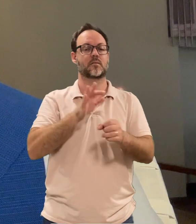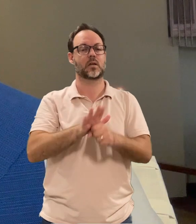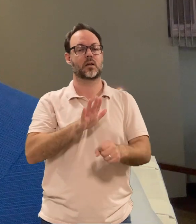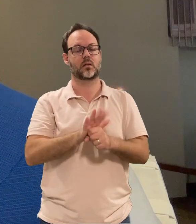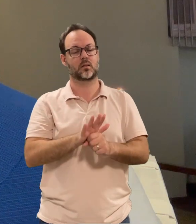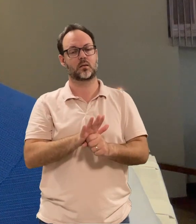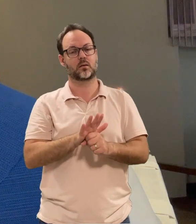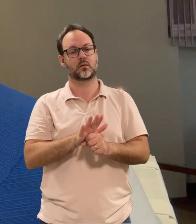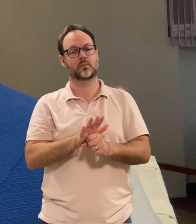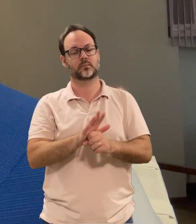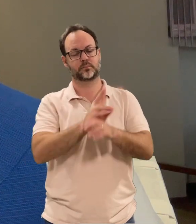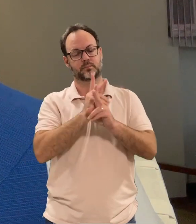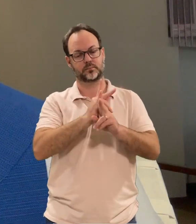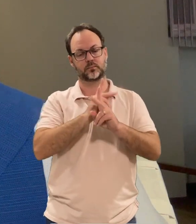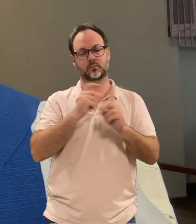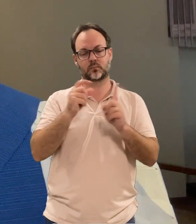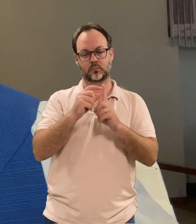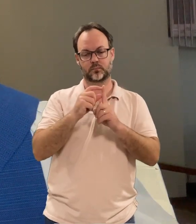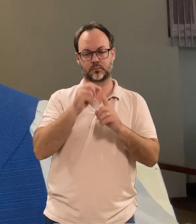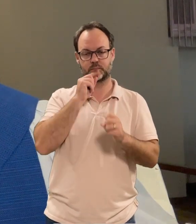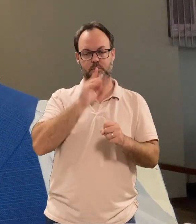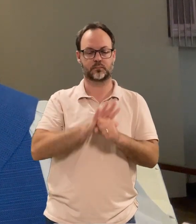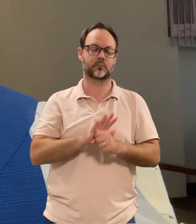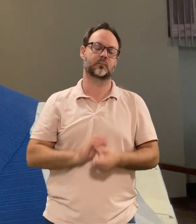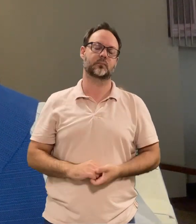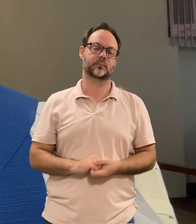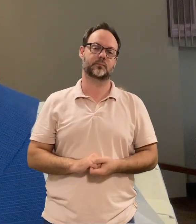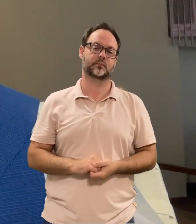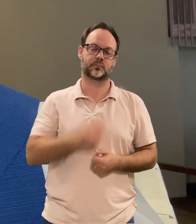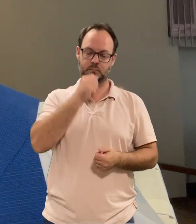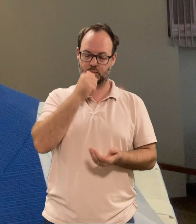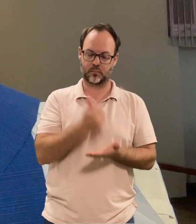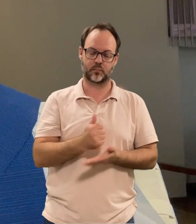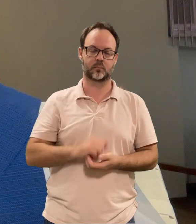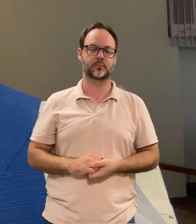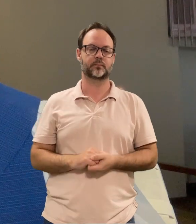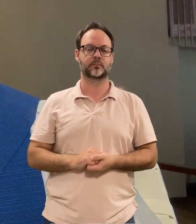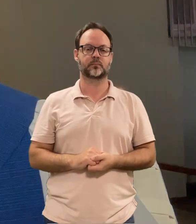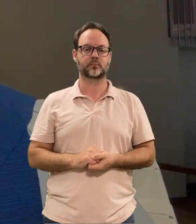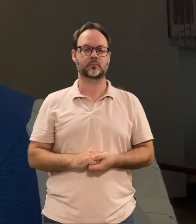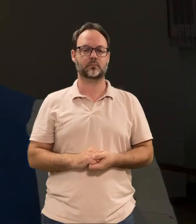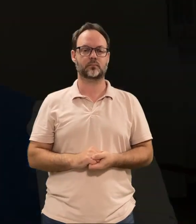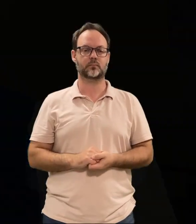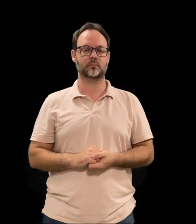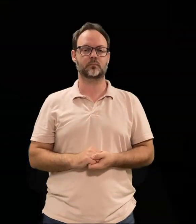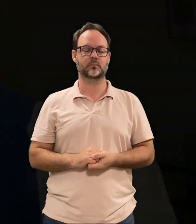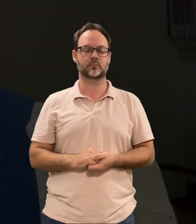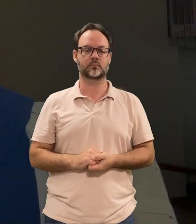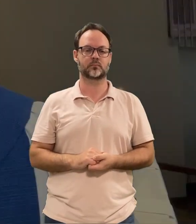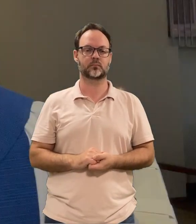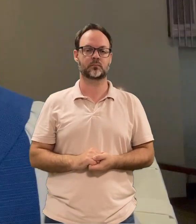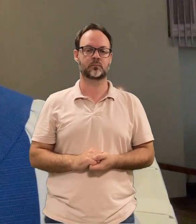is faithful and that he keeps his word and promises. Amen.